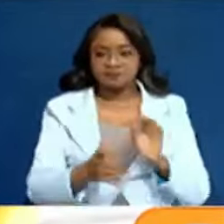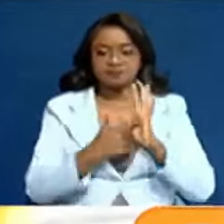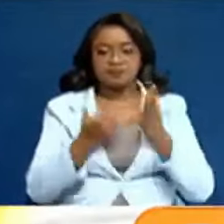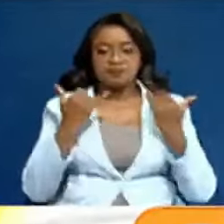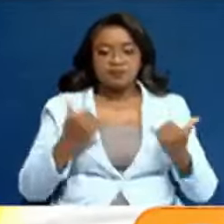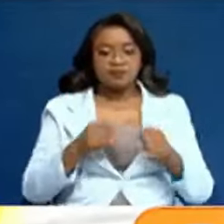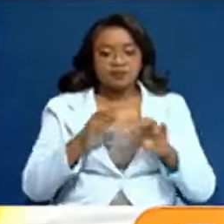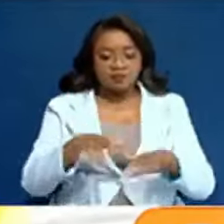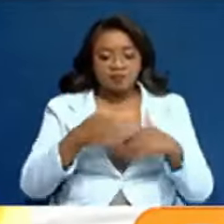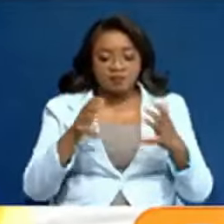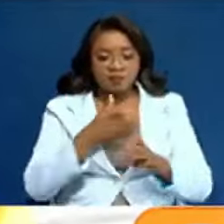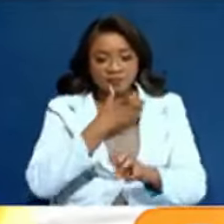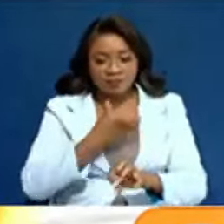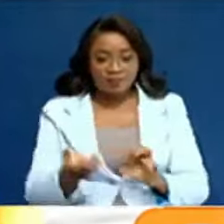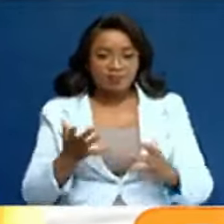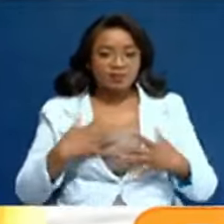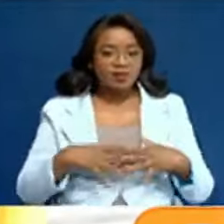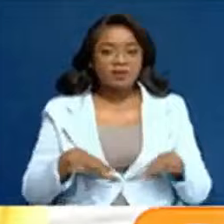na kato.